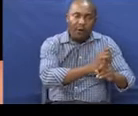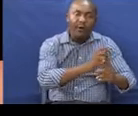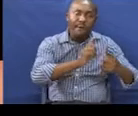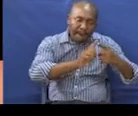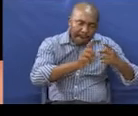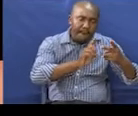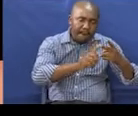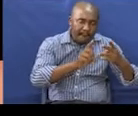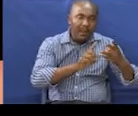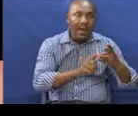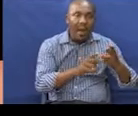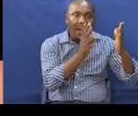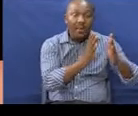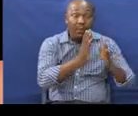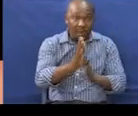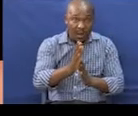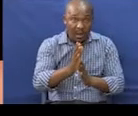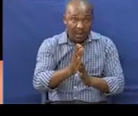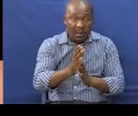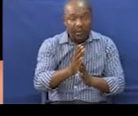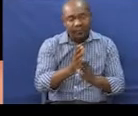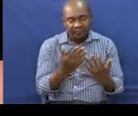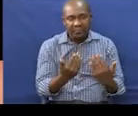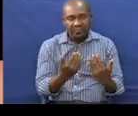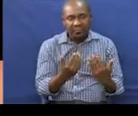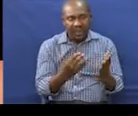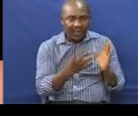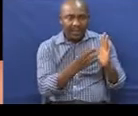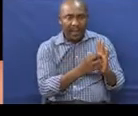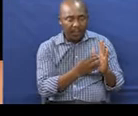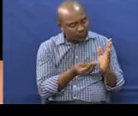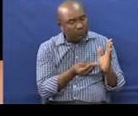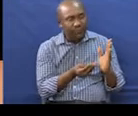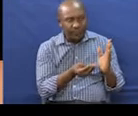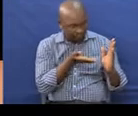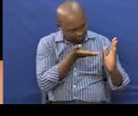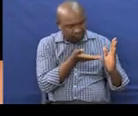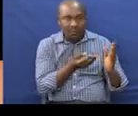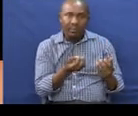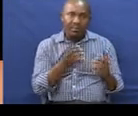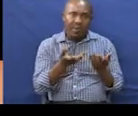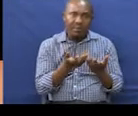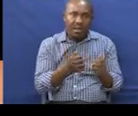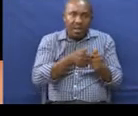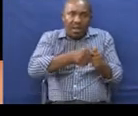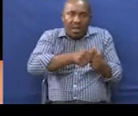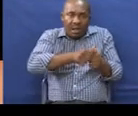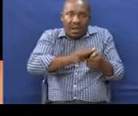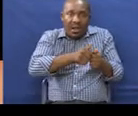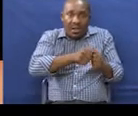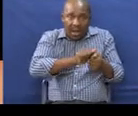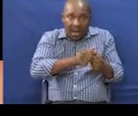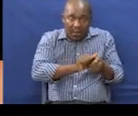by yourself. The instruction may be, take a sample space, maybe an Irish potato,